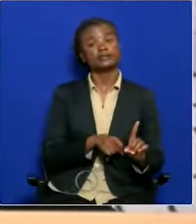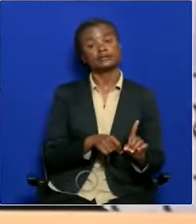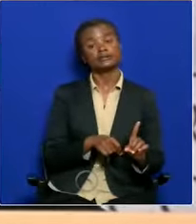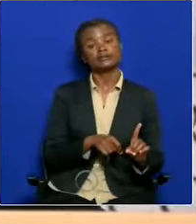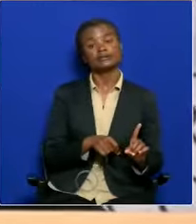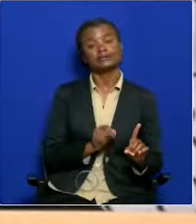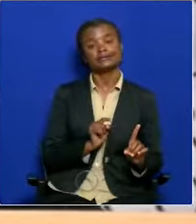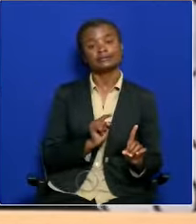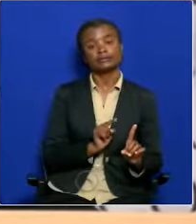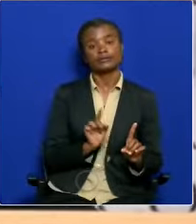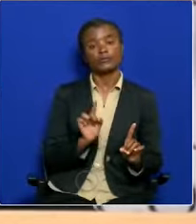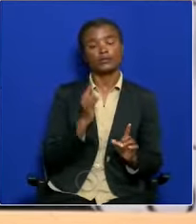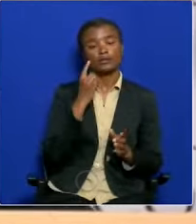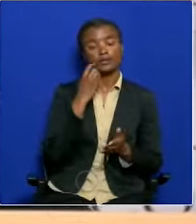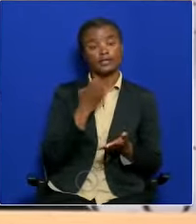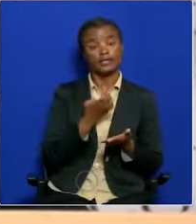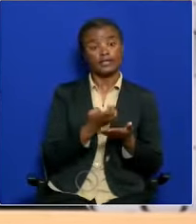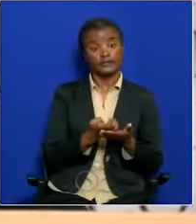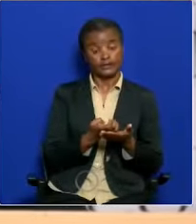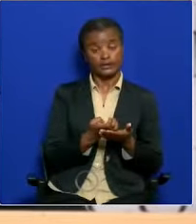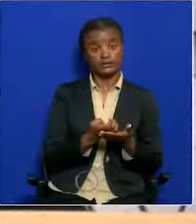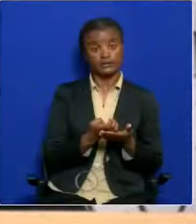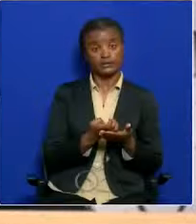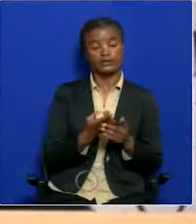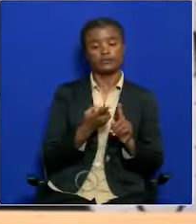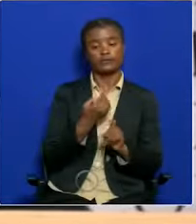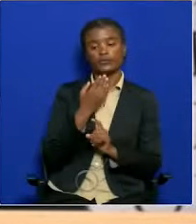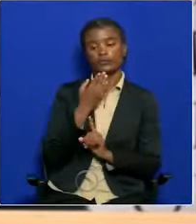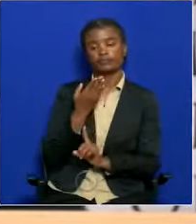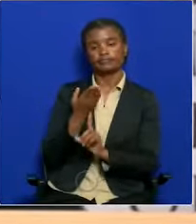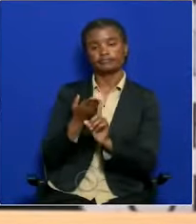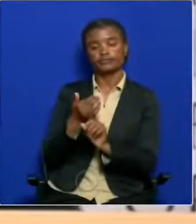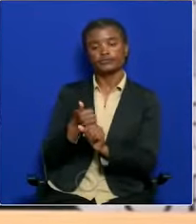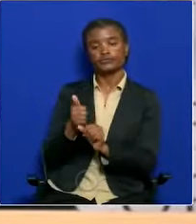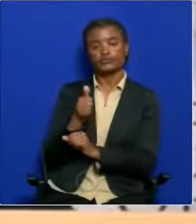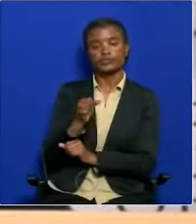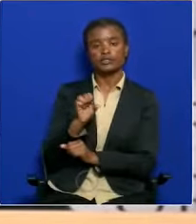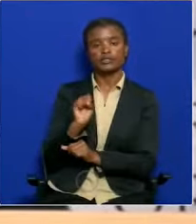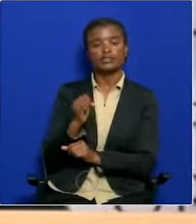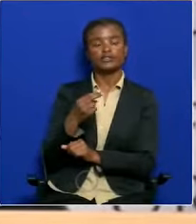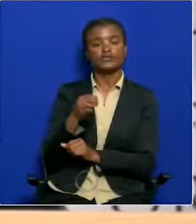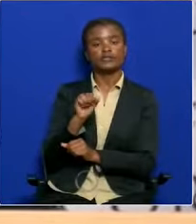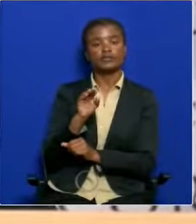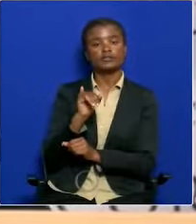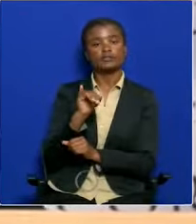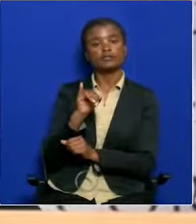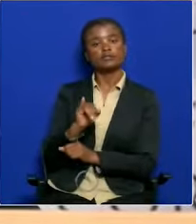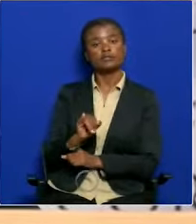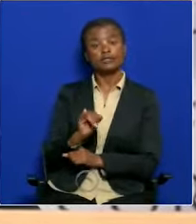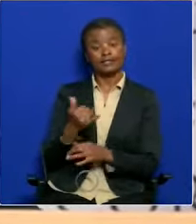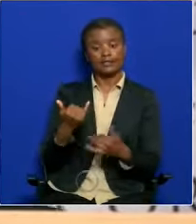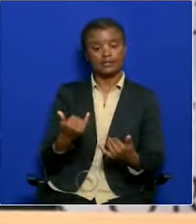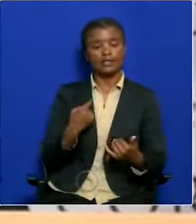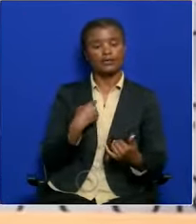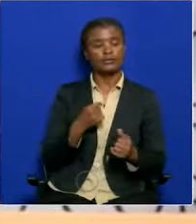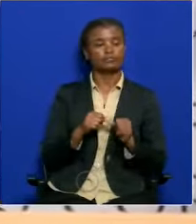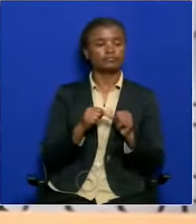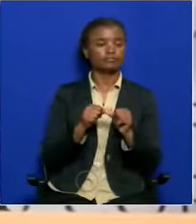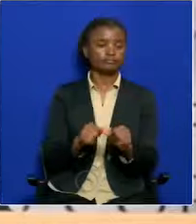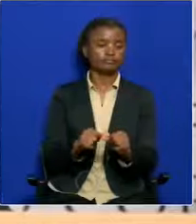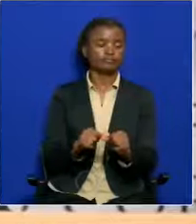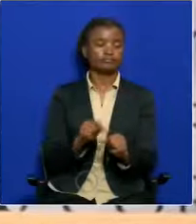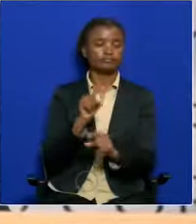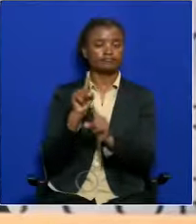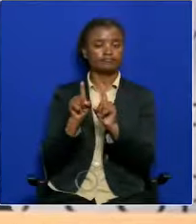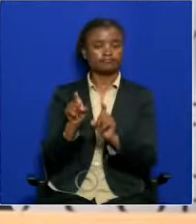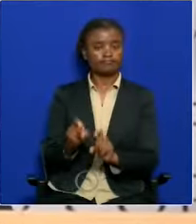in chief, so to speak, of General Shibiri. We will now proceed with the cross-examination portion, and Ms. Poe